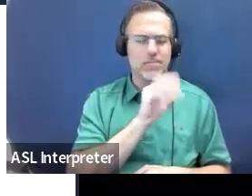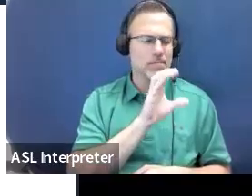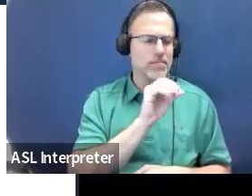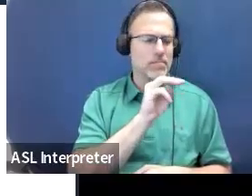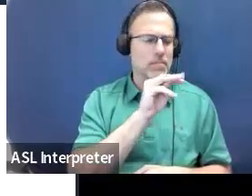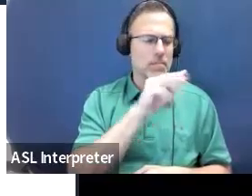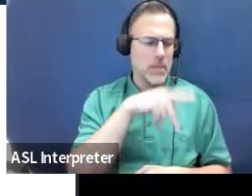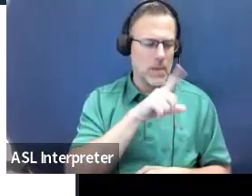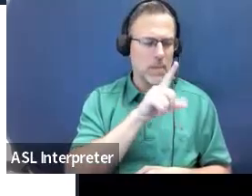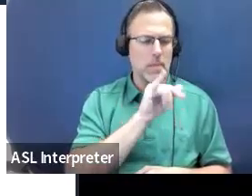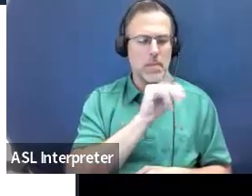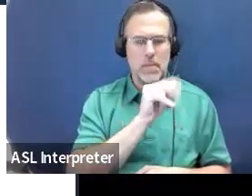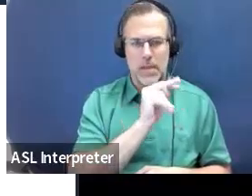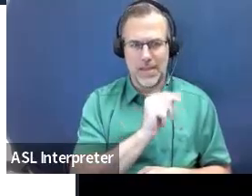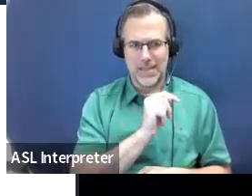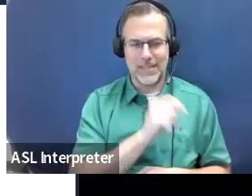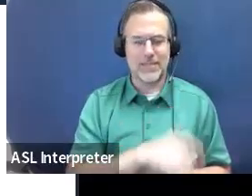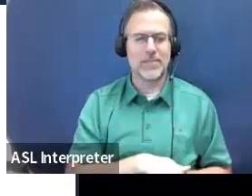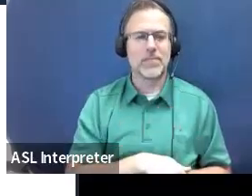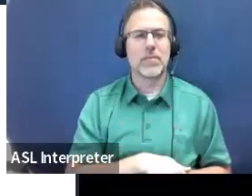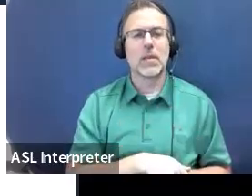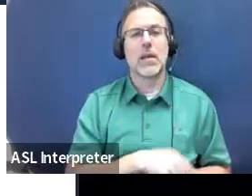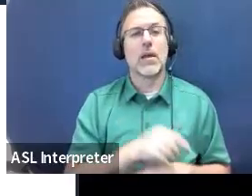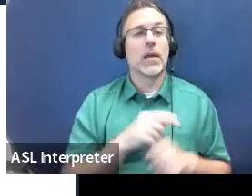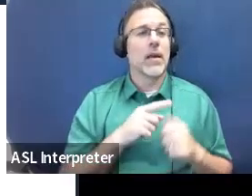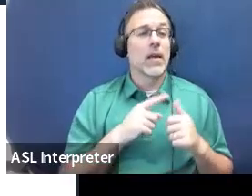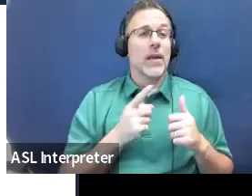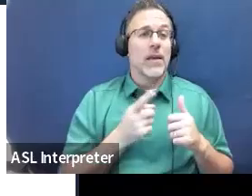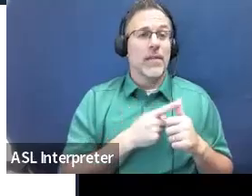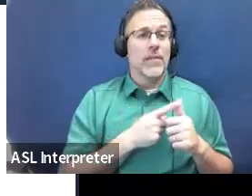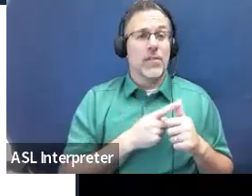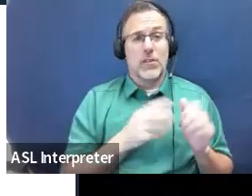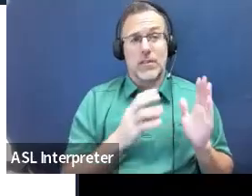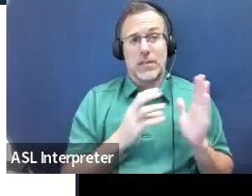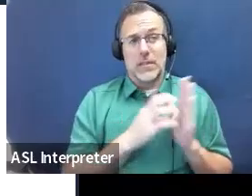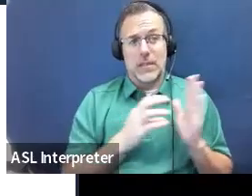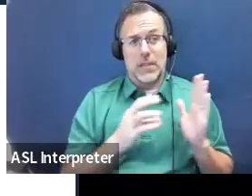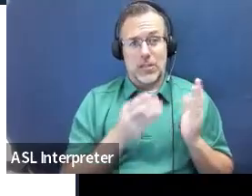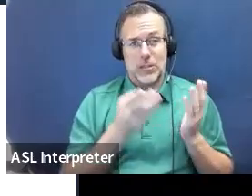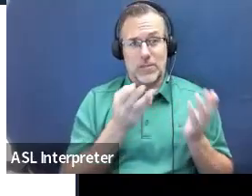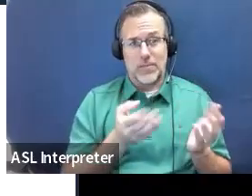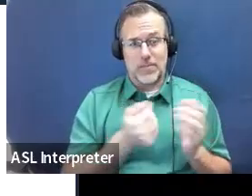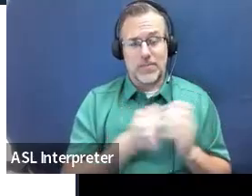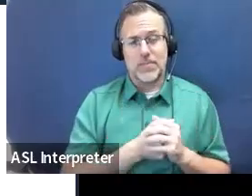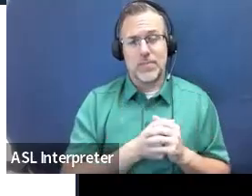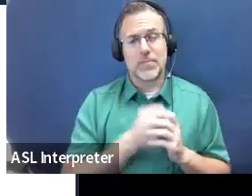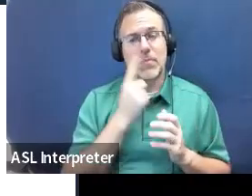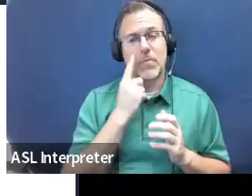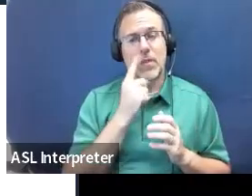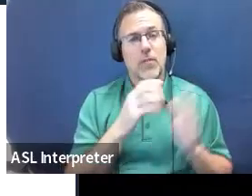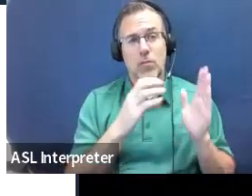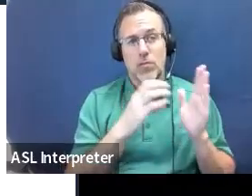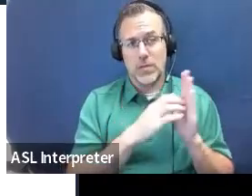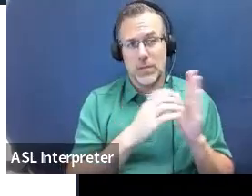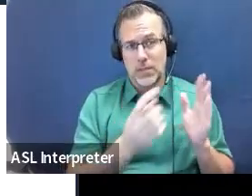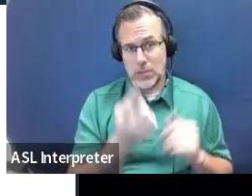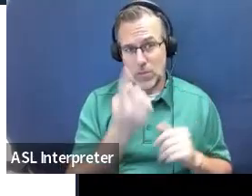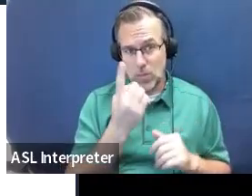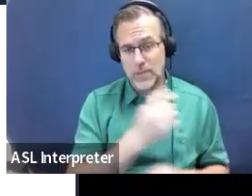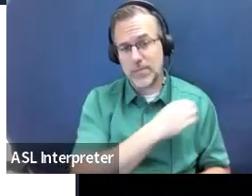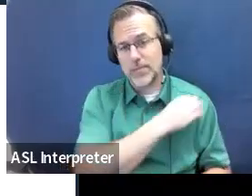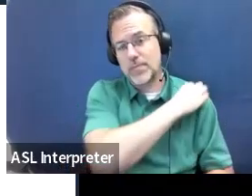So here's section 1. The first thing that you need to keep in mind when you are completing section 1 is that you have